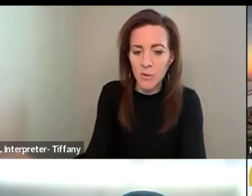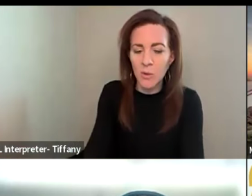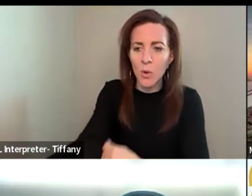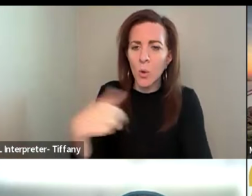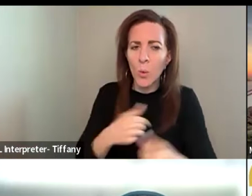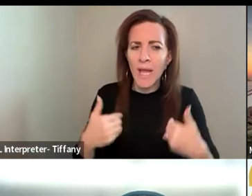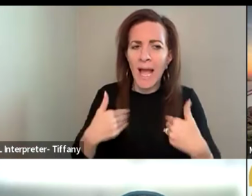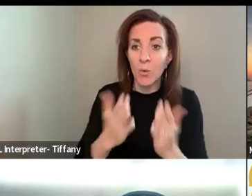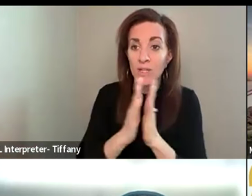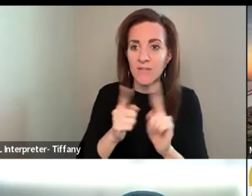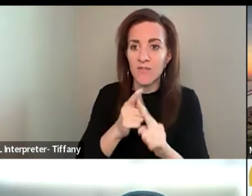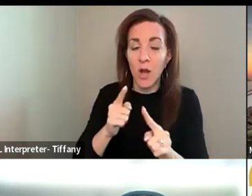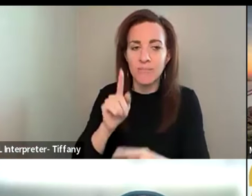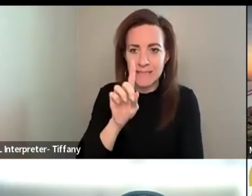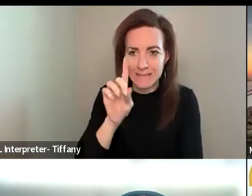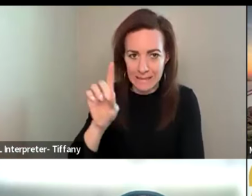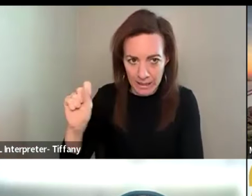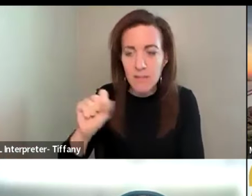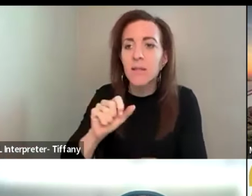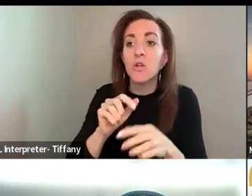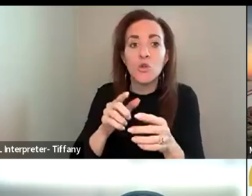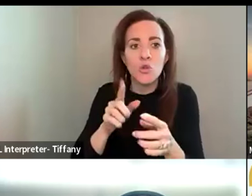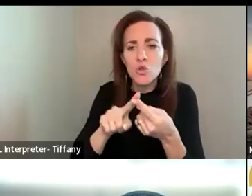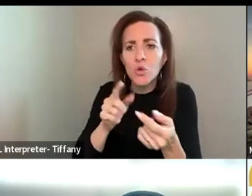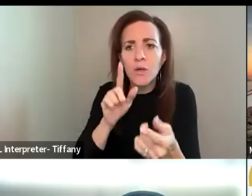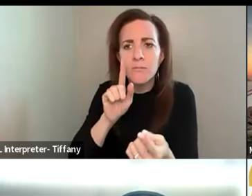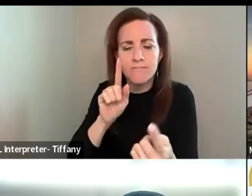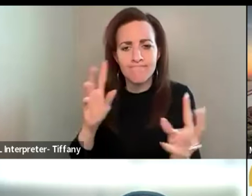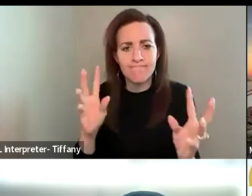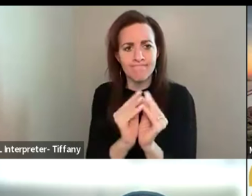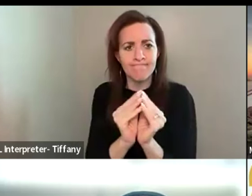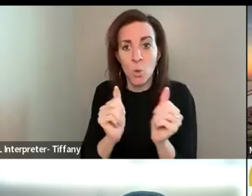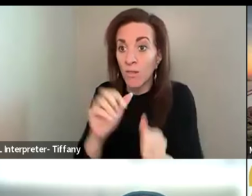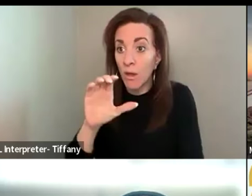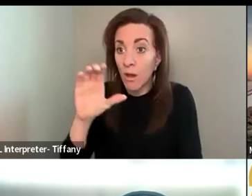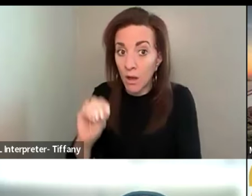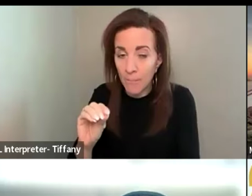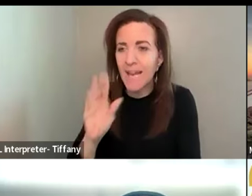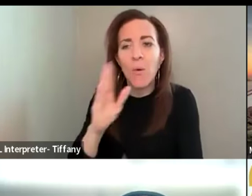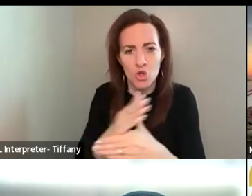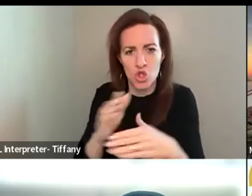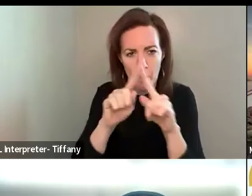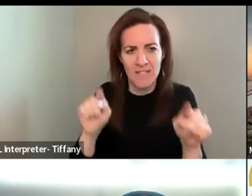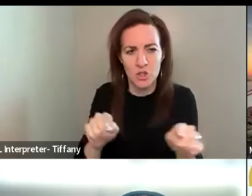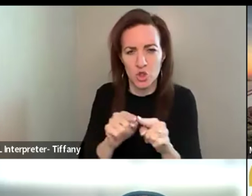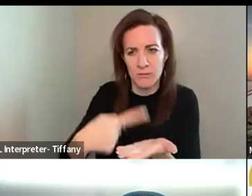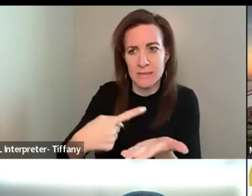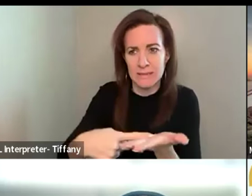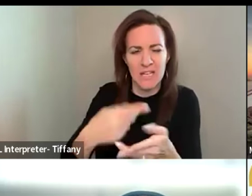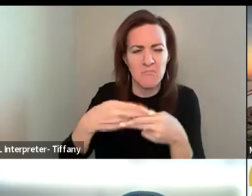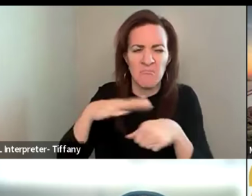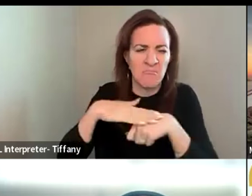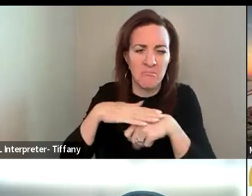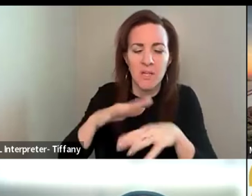request from the Department of Developmental Services to meet with a company that, and I'll share my screen and talk about it very